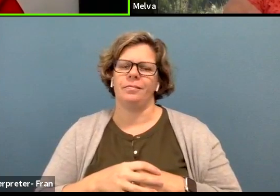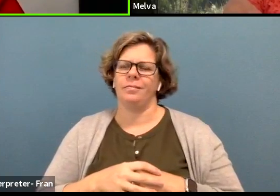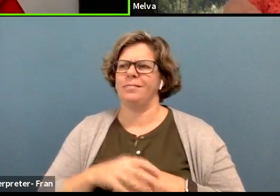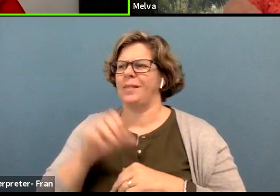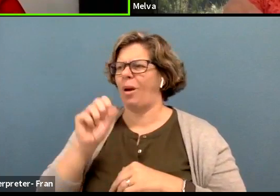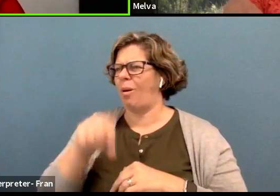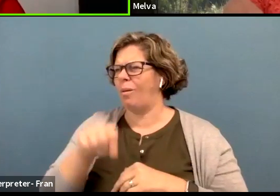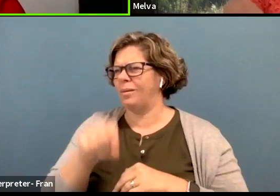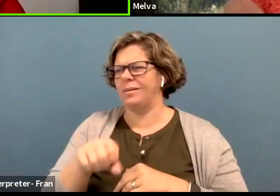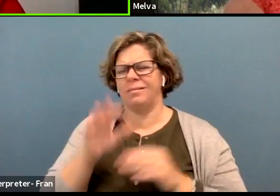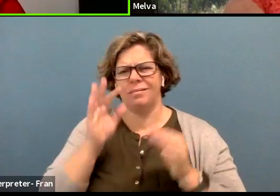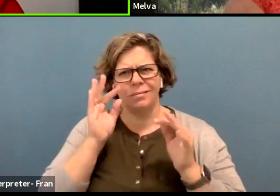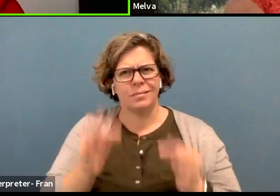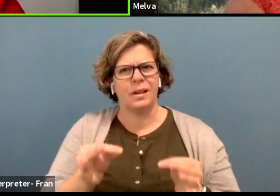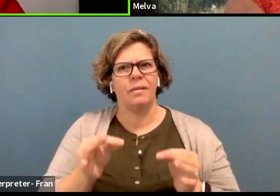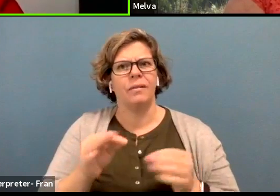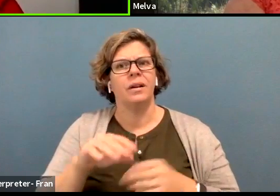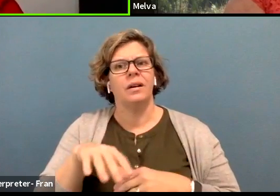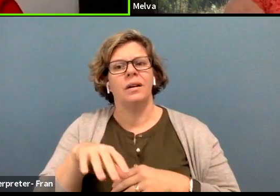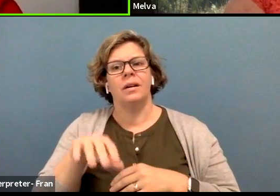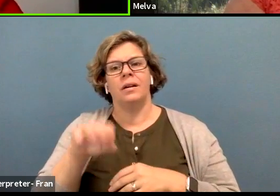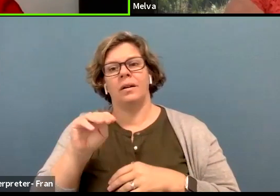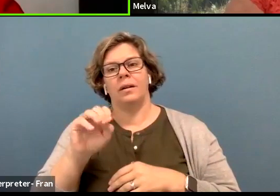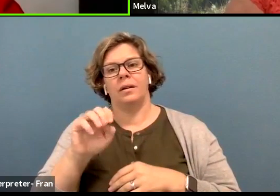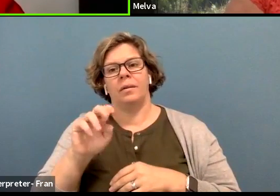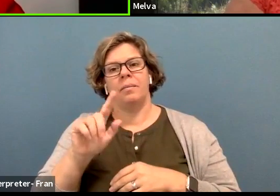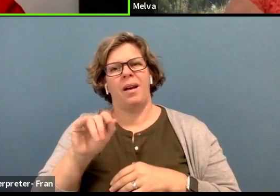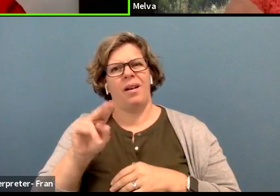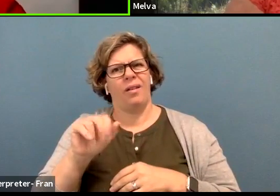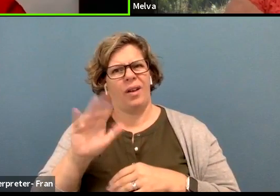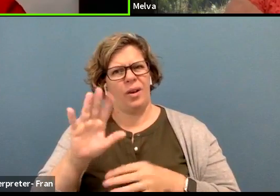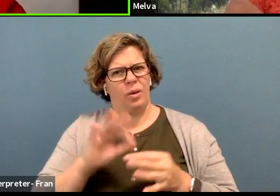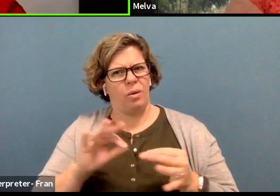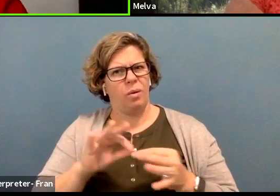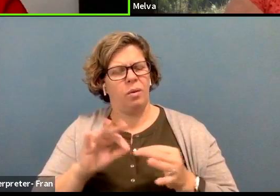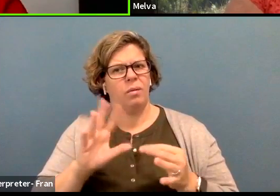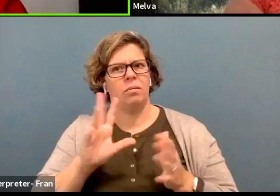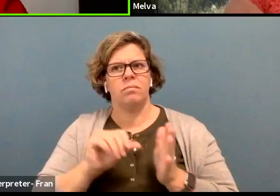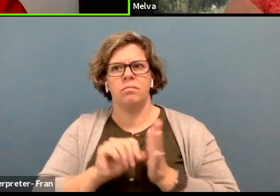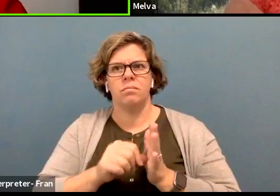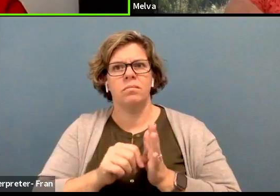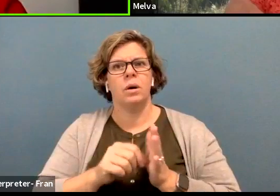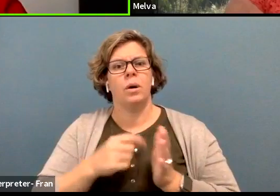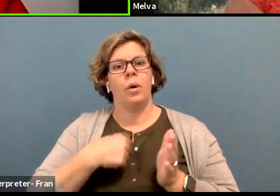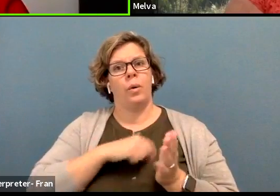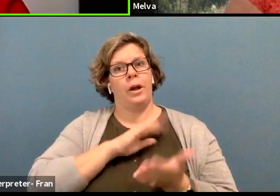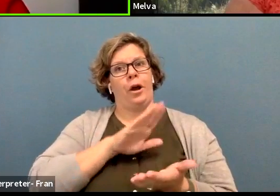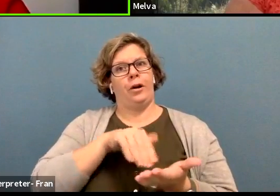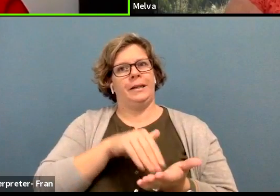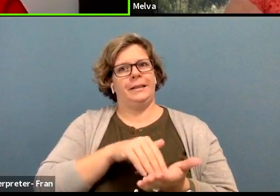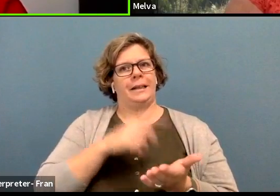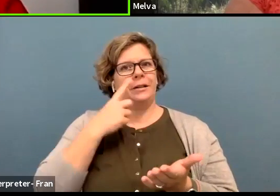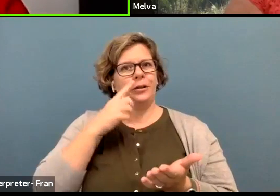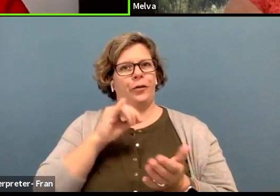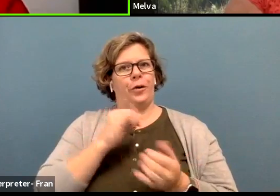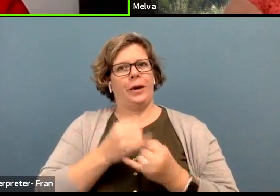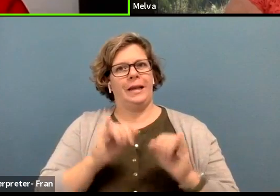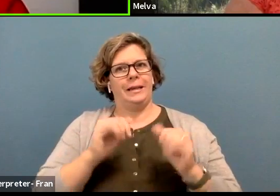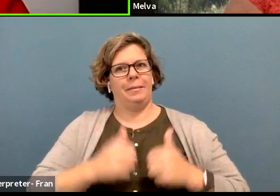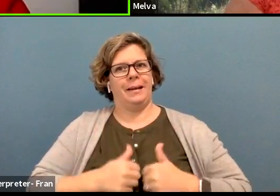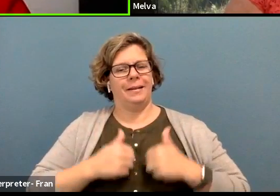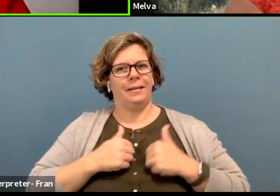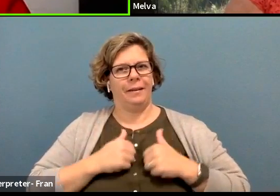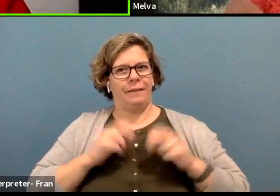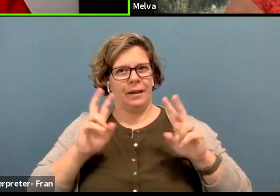Absolutely. And Melva, I think you hit on it too. While we are a center for independent living, independence happens